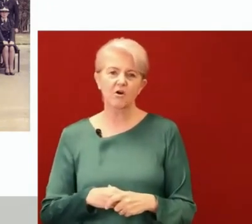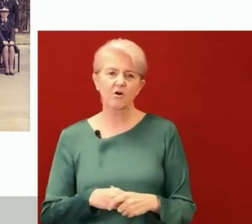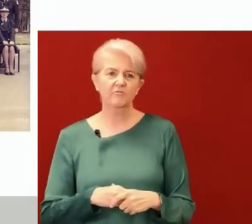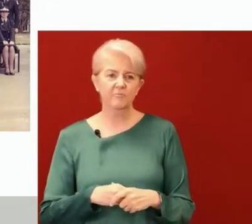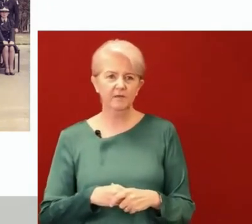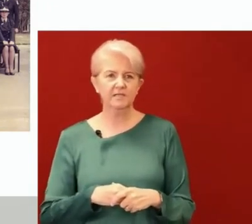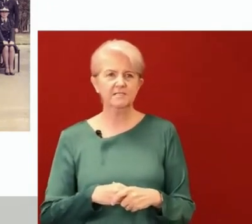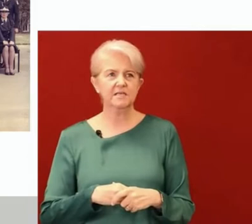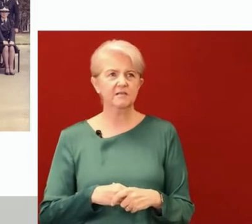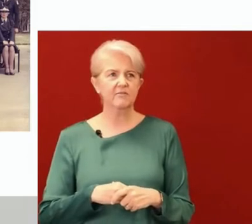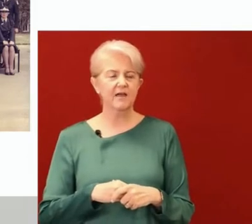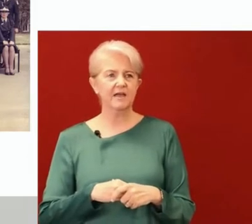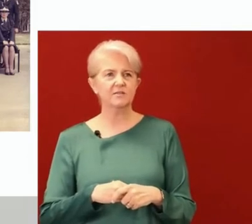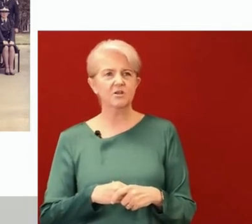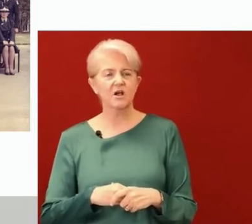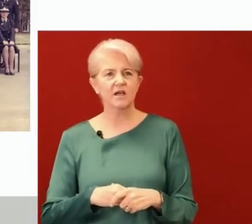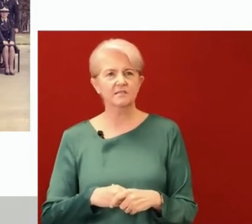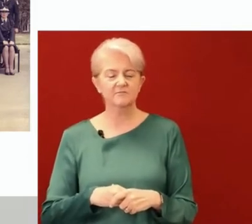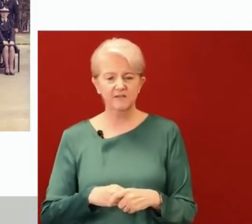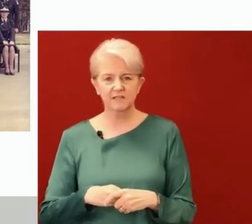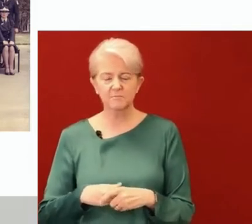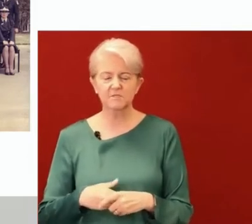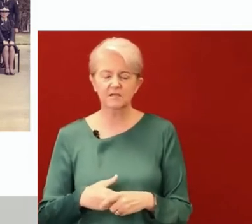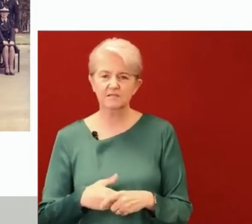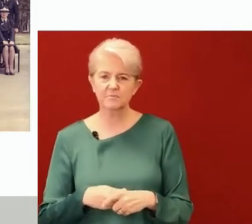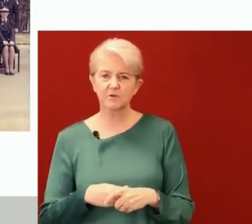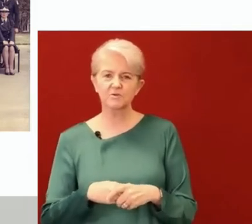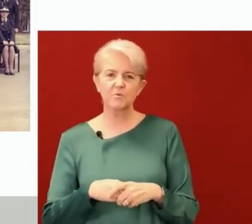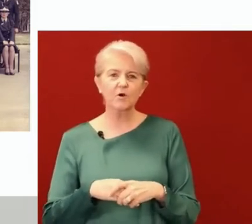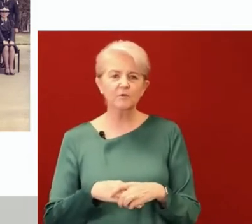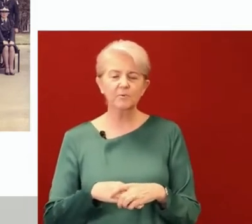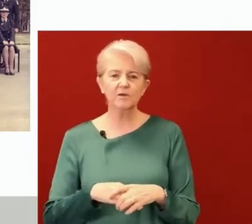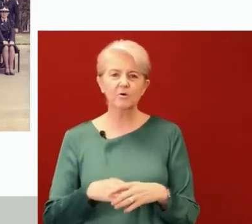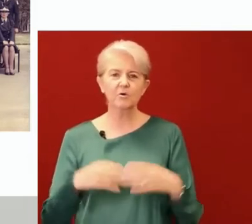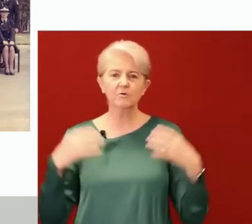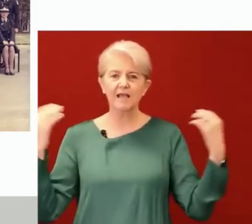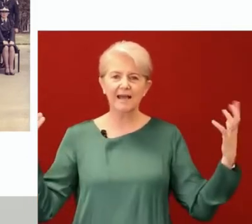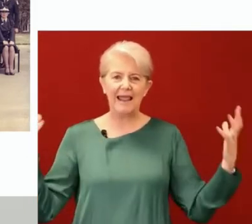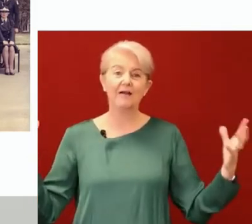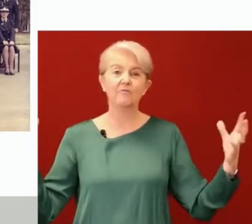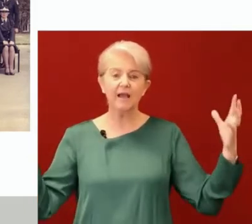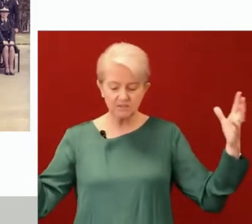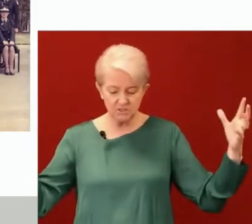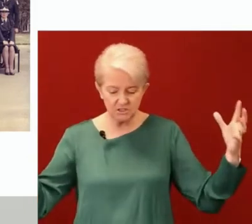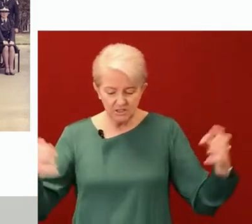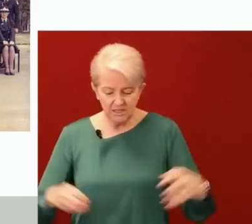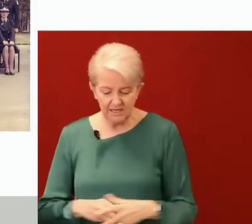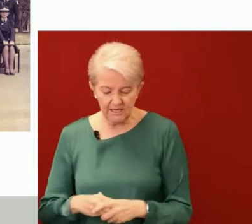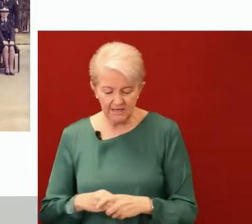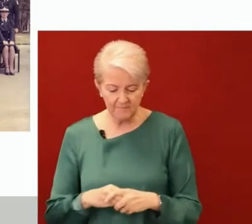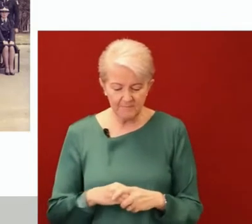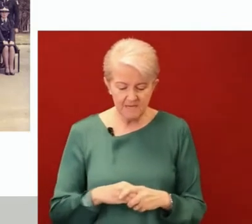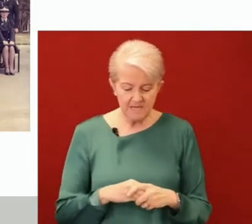years of policing that I developed, I suppose, what could be called an outrage